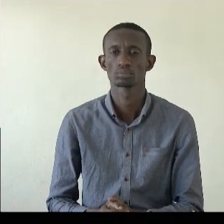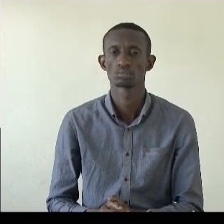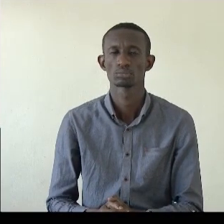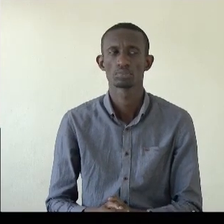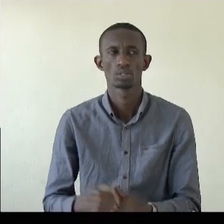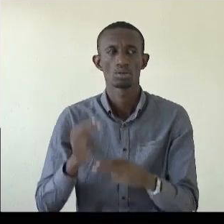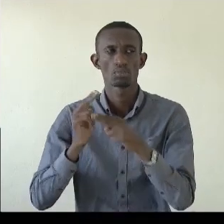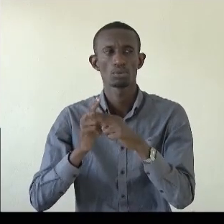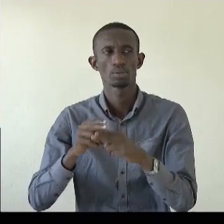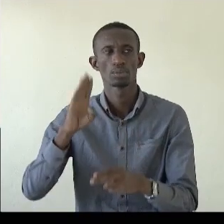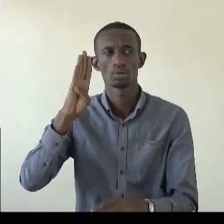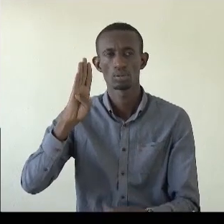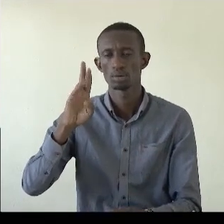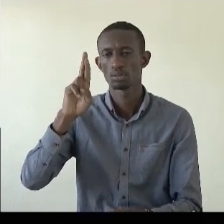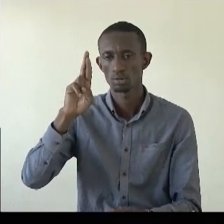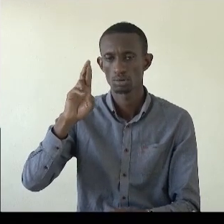bromination.